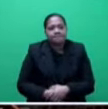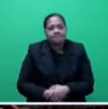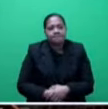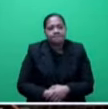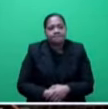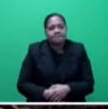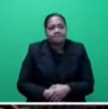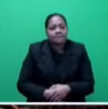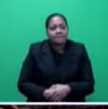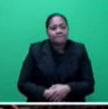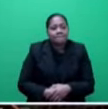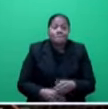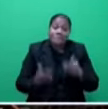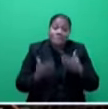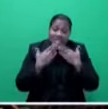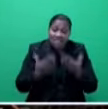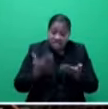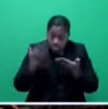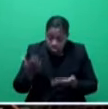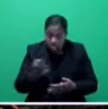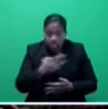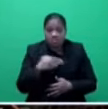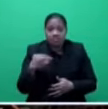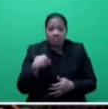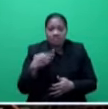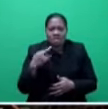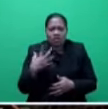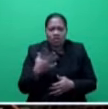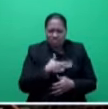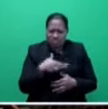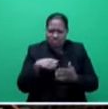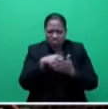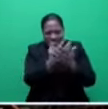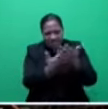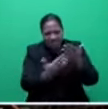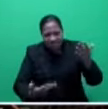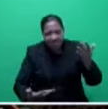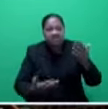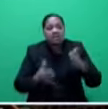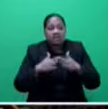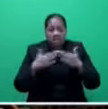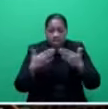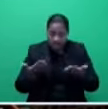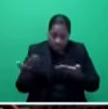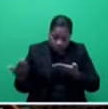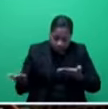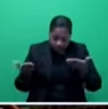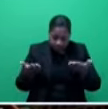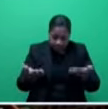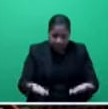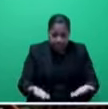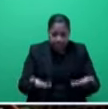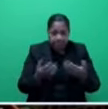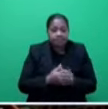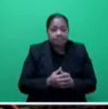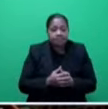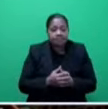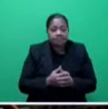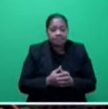I thank the Honourable Minister for the ministerial statement. I now give the floor to the Honourable